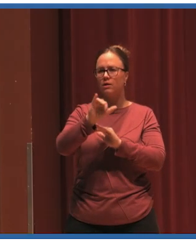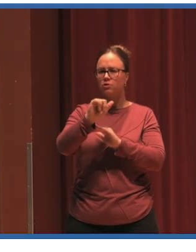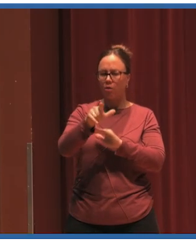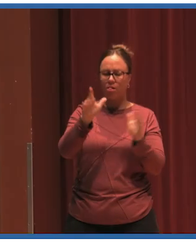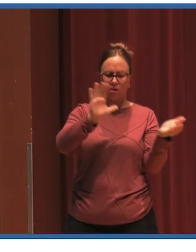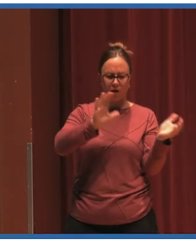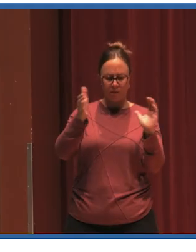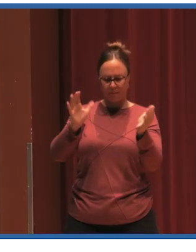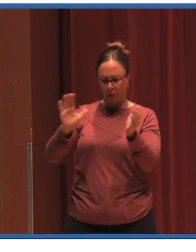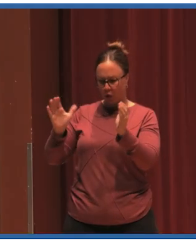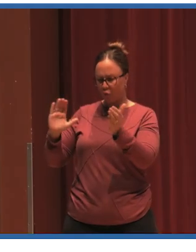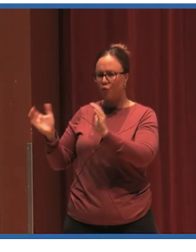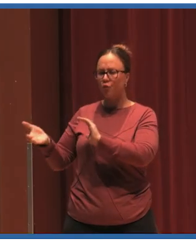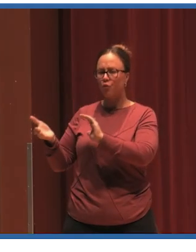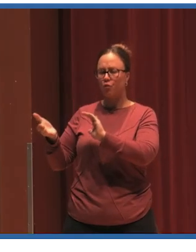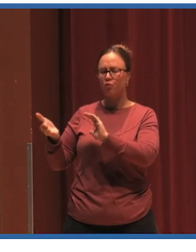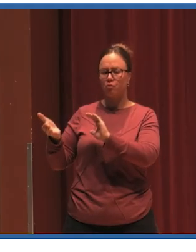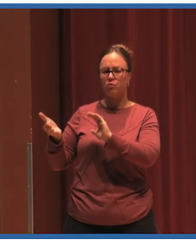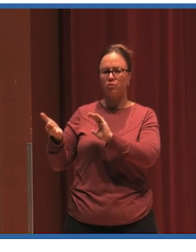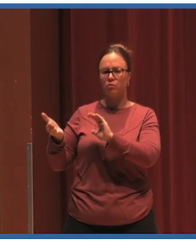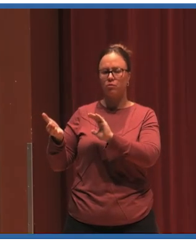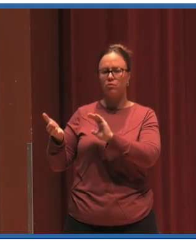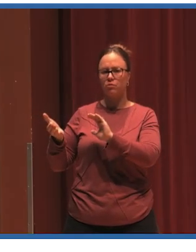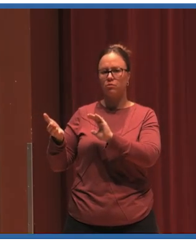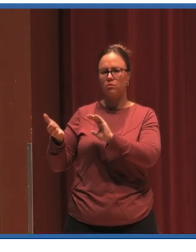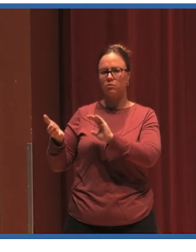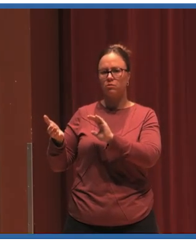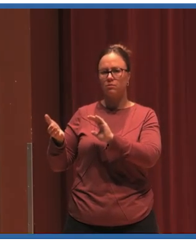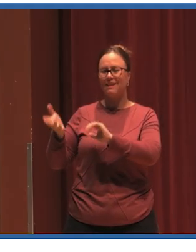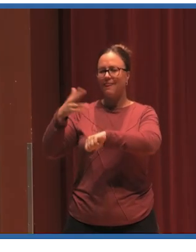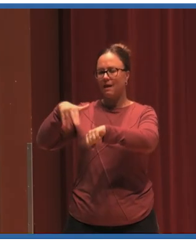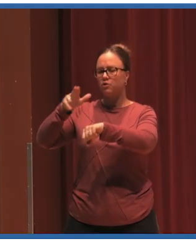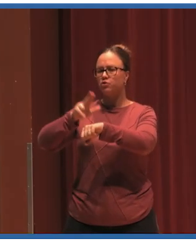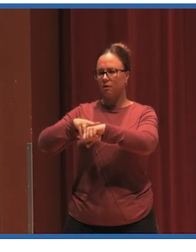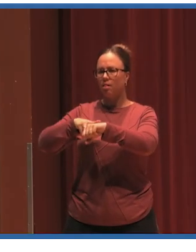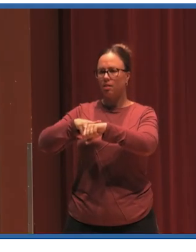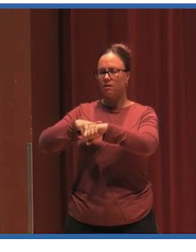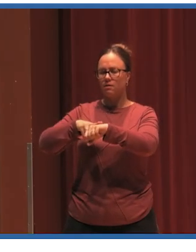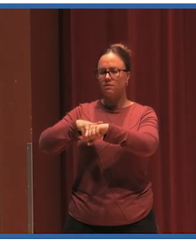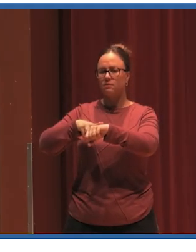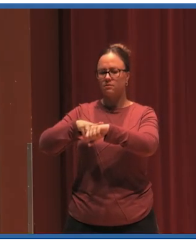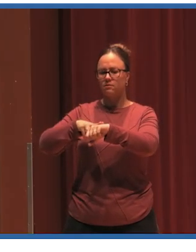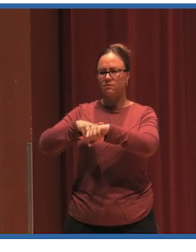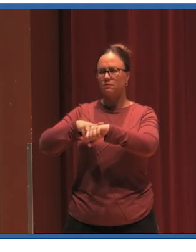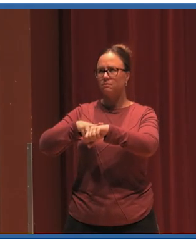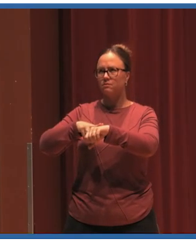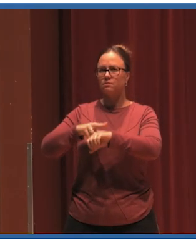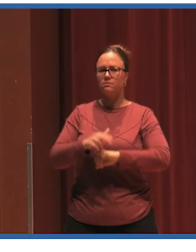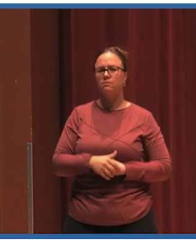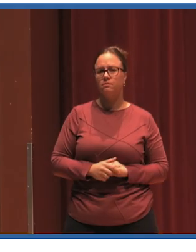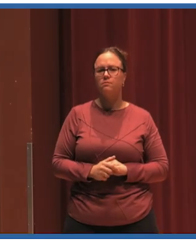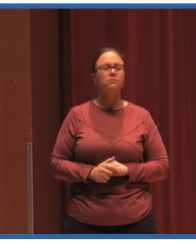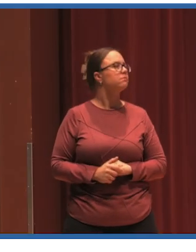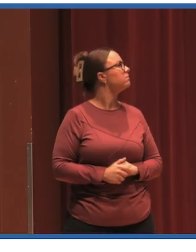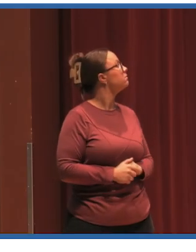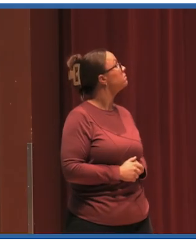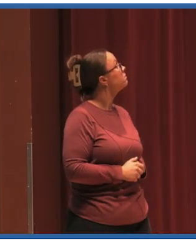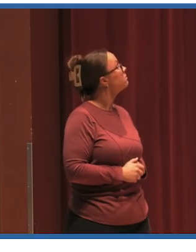compared to the rate nationally among the same race or ethnic group.